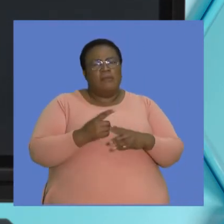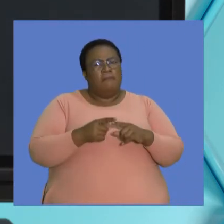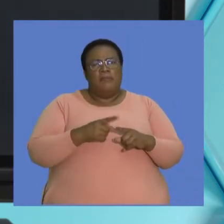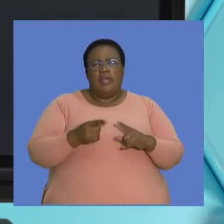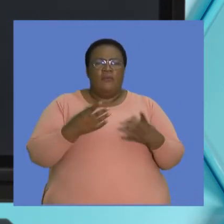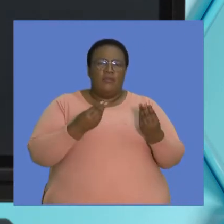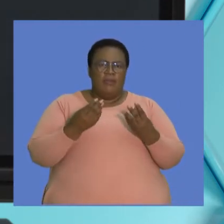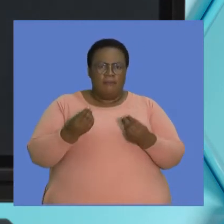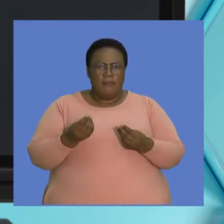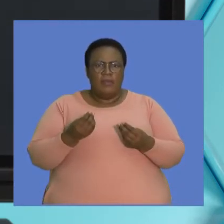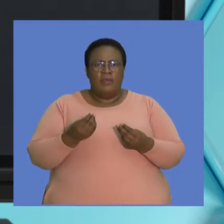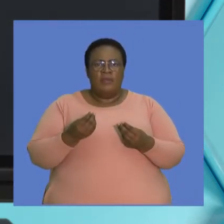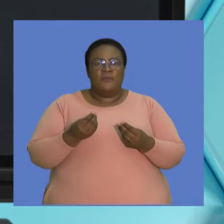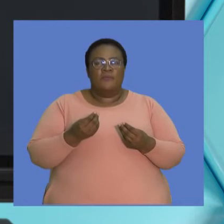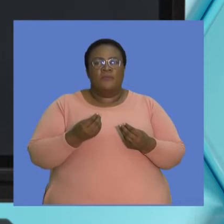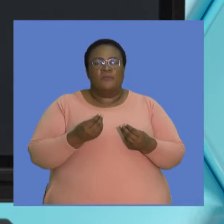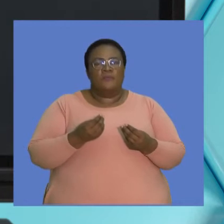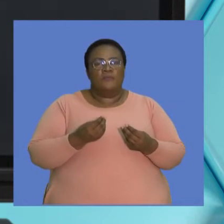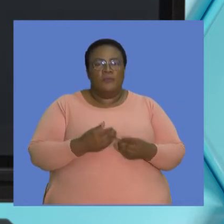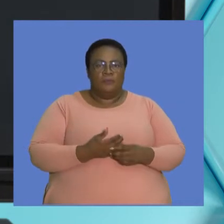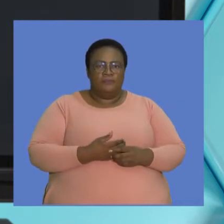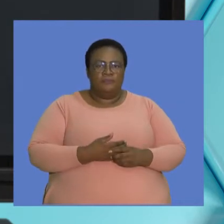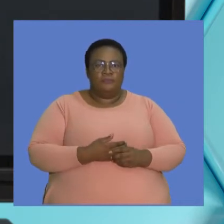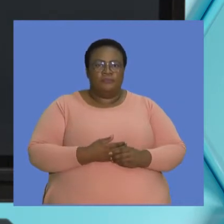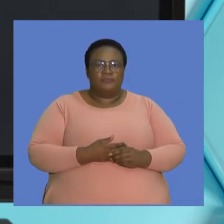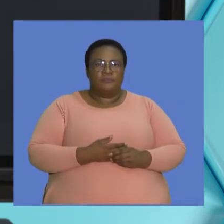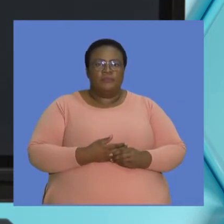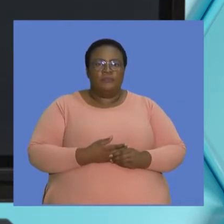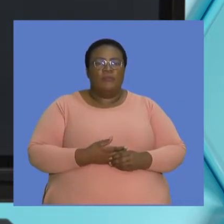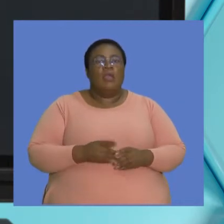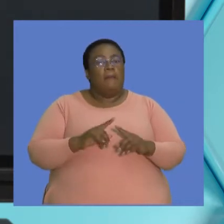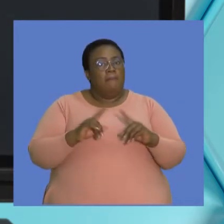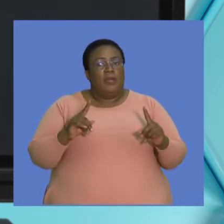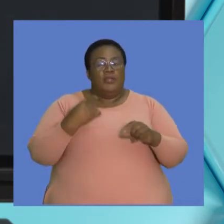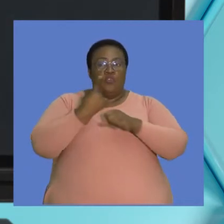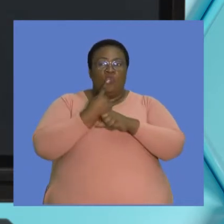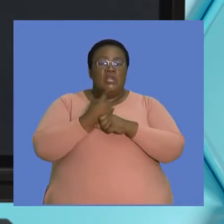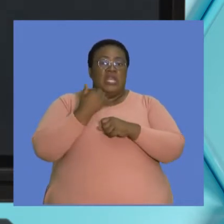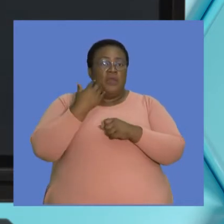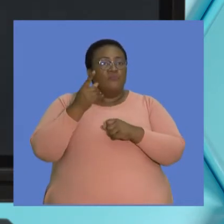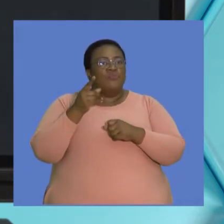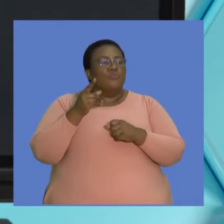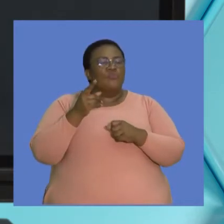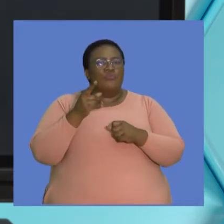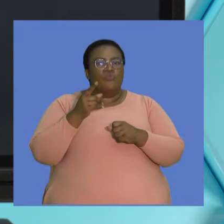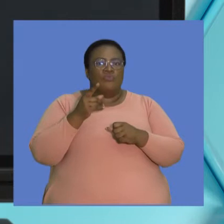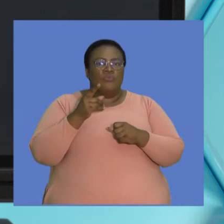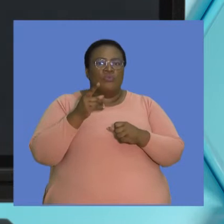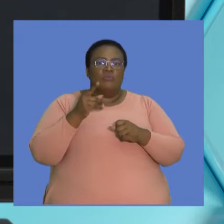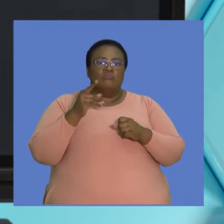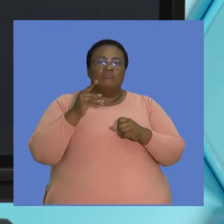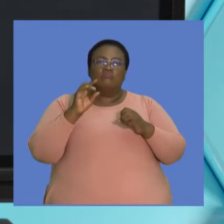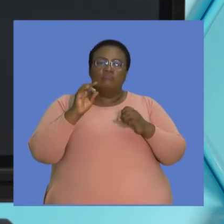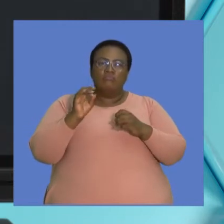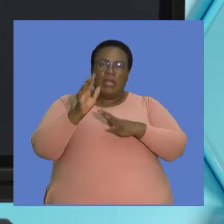can play the numbers and the numbers will do what you want them to do. But only if you are realistic about